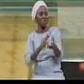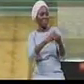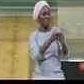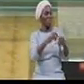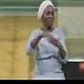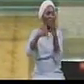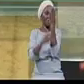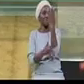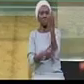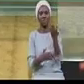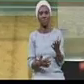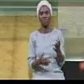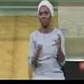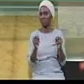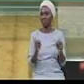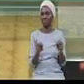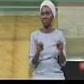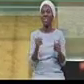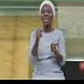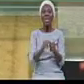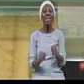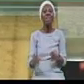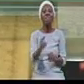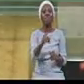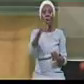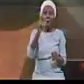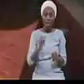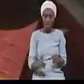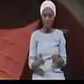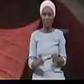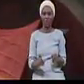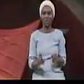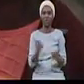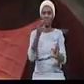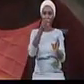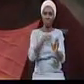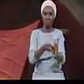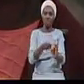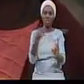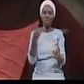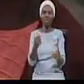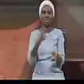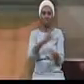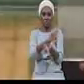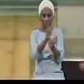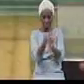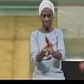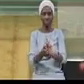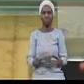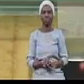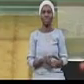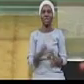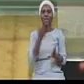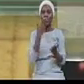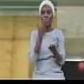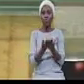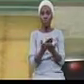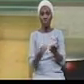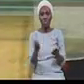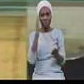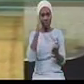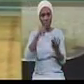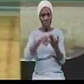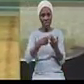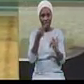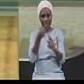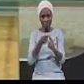take part in the repentance. And the good thing will start from us. And the good thing will start from you.